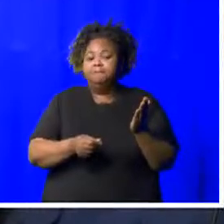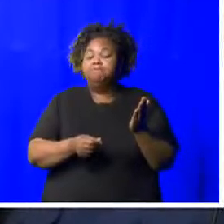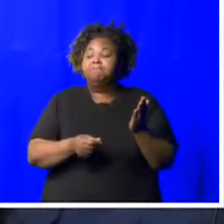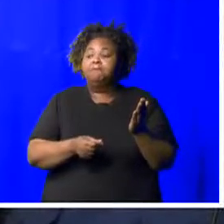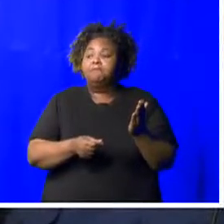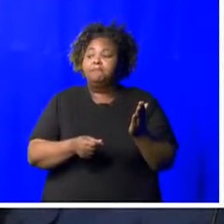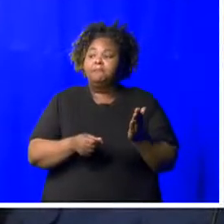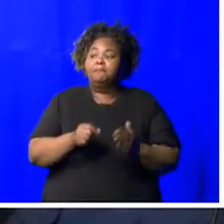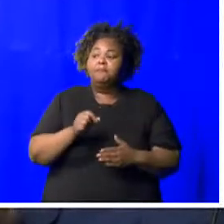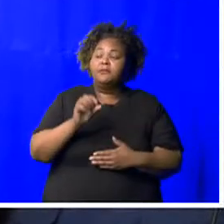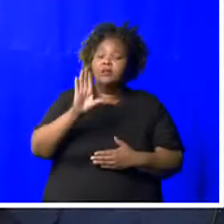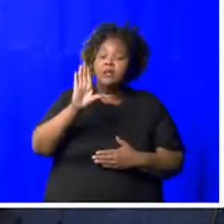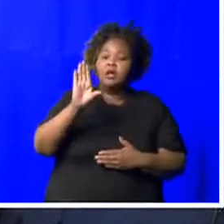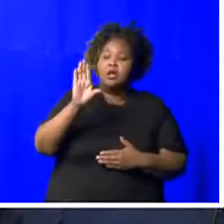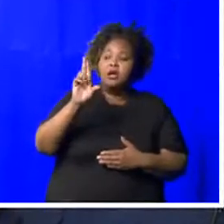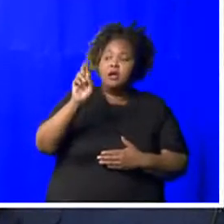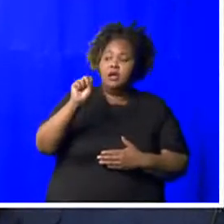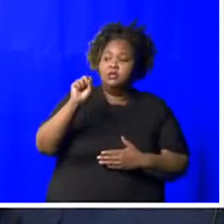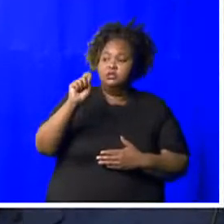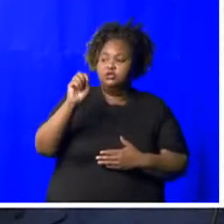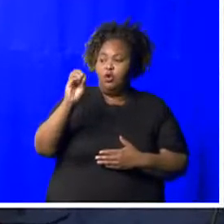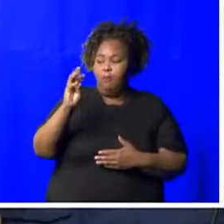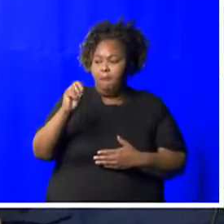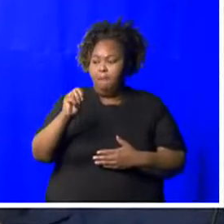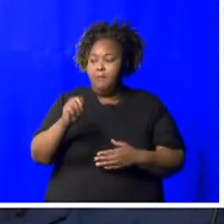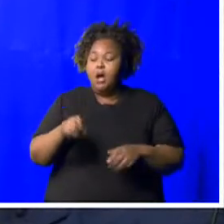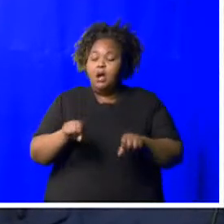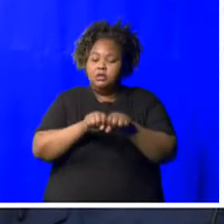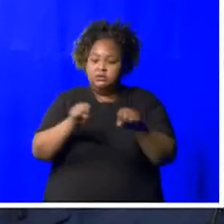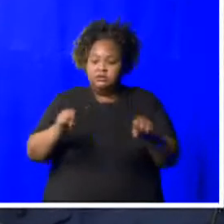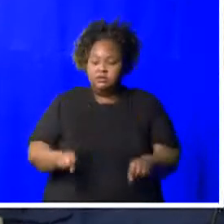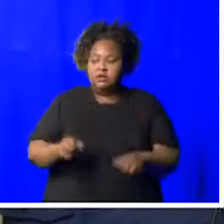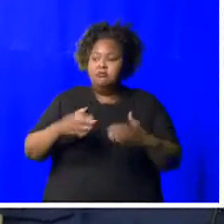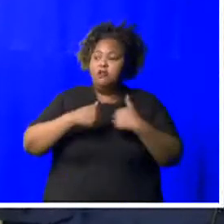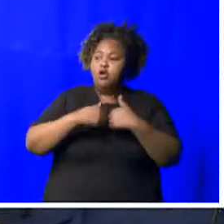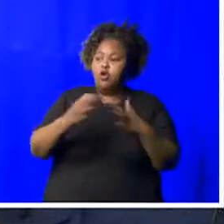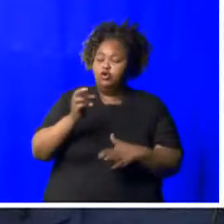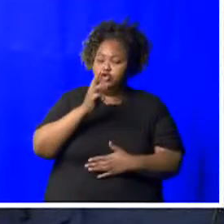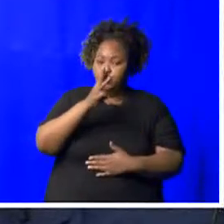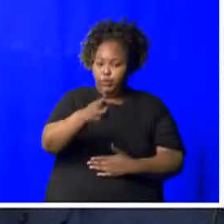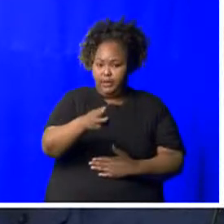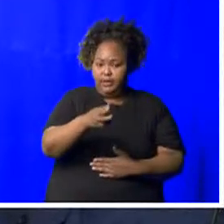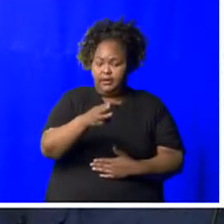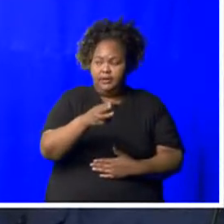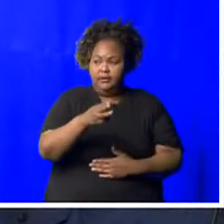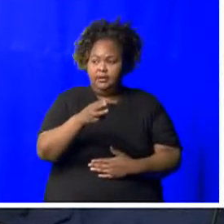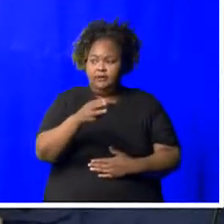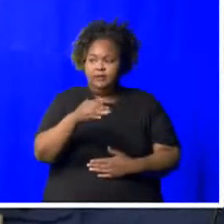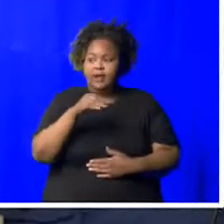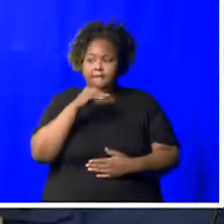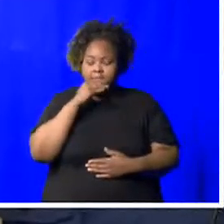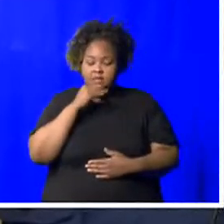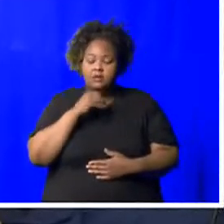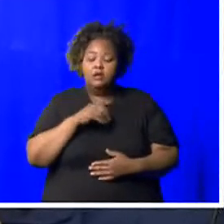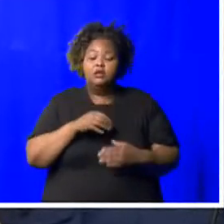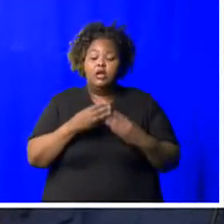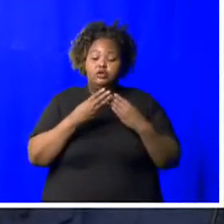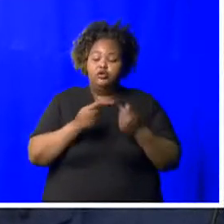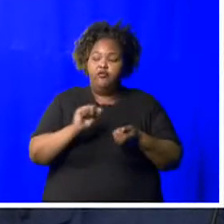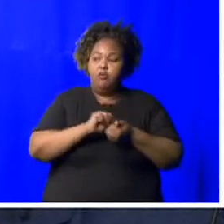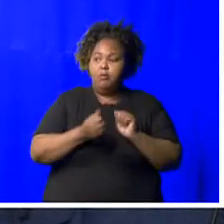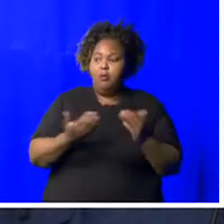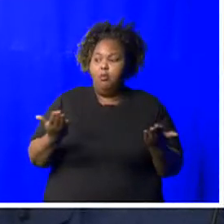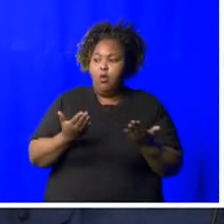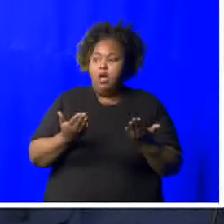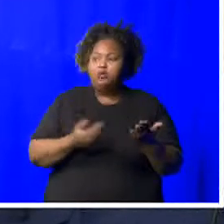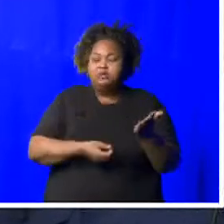that enables systems interface between ERS and their clients. This shall reduce compliance costs to taxpayers and enhance